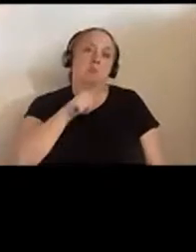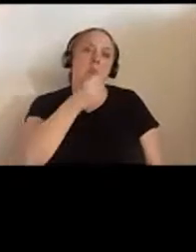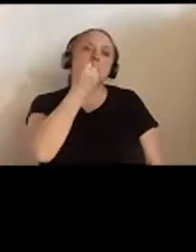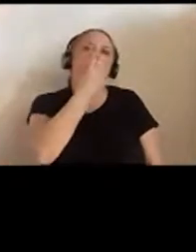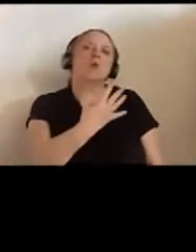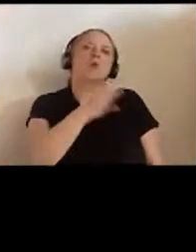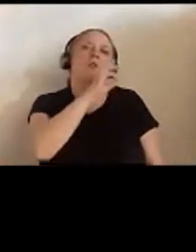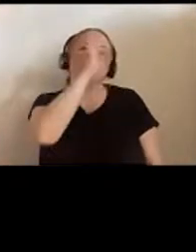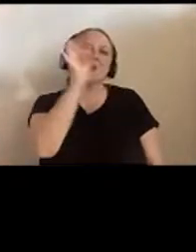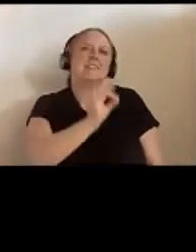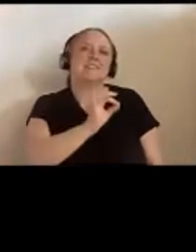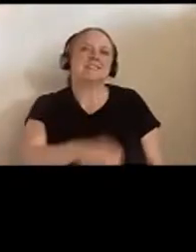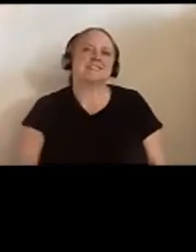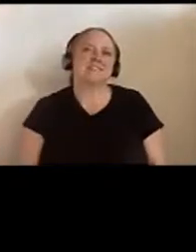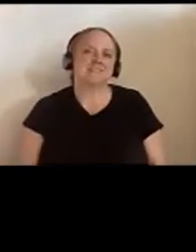It's a really beautiful question.